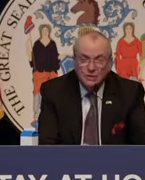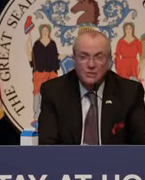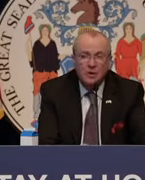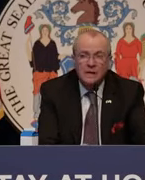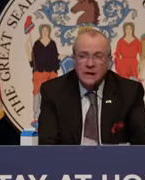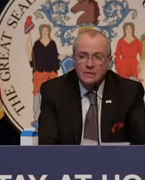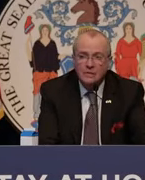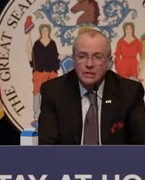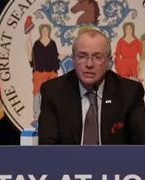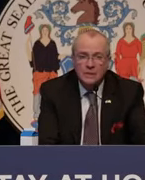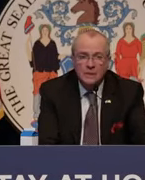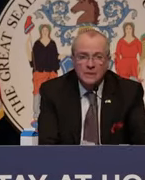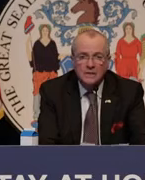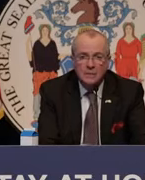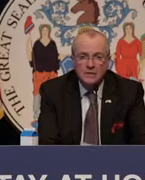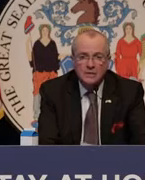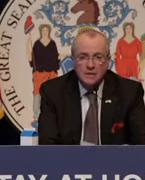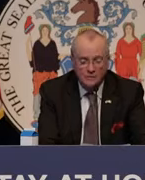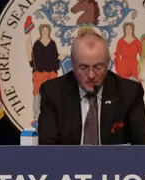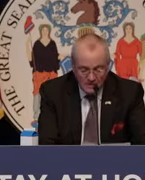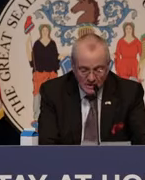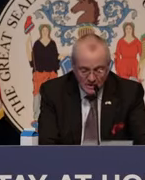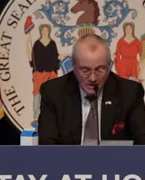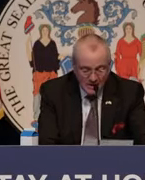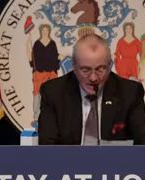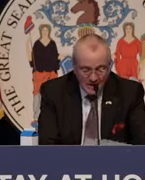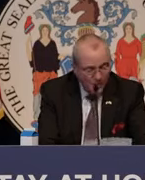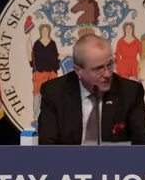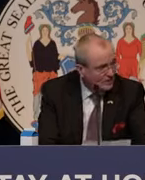had a good confirming conversation with the administrator